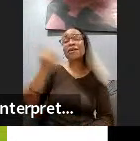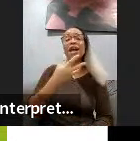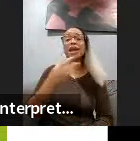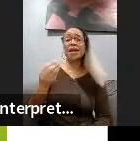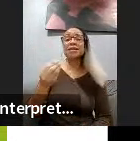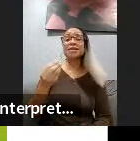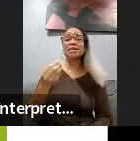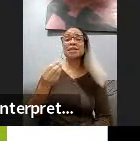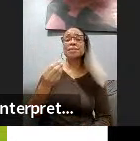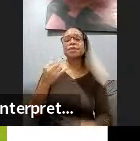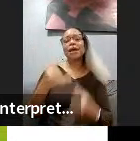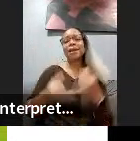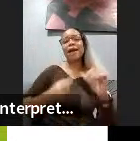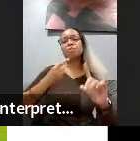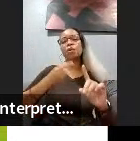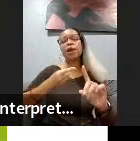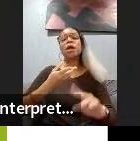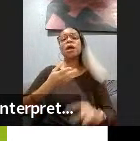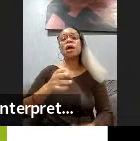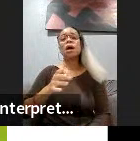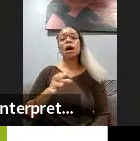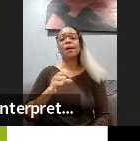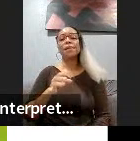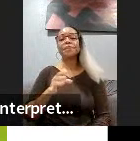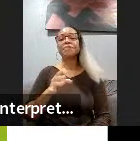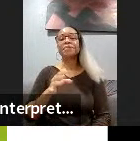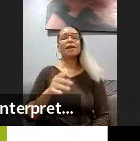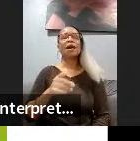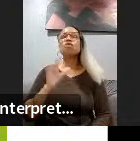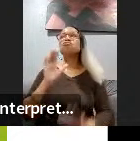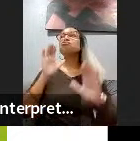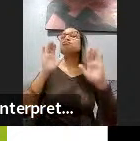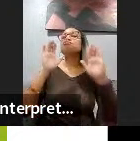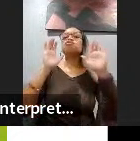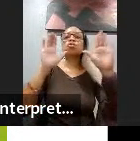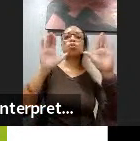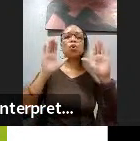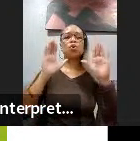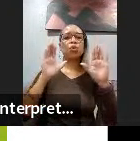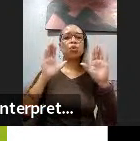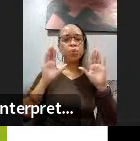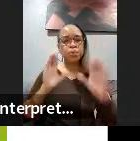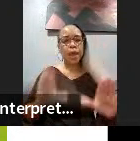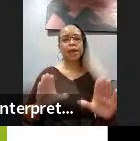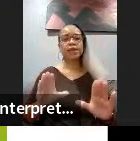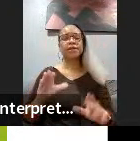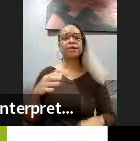last point, is such a great tool